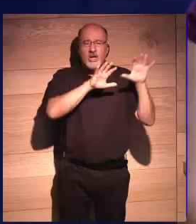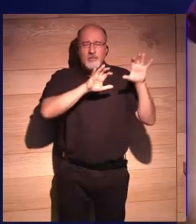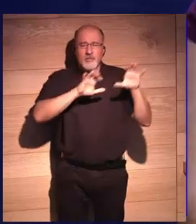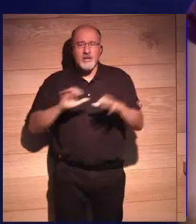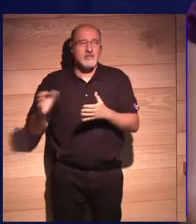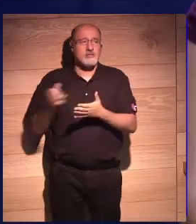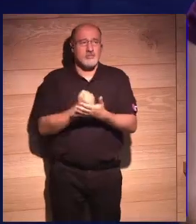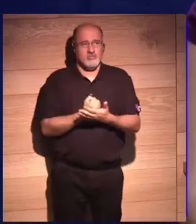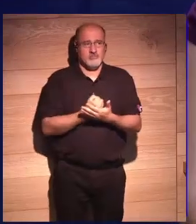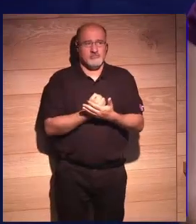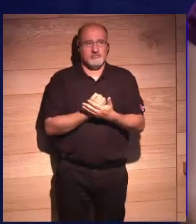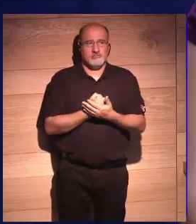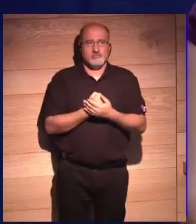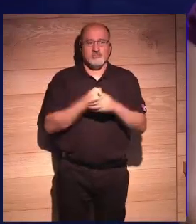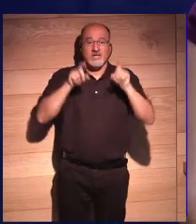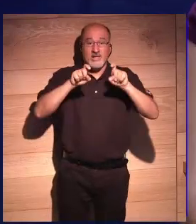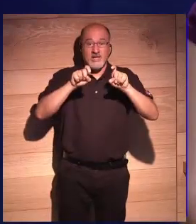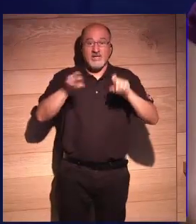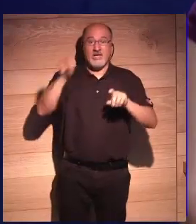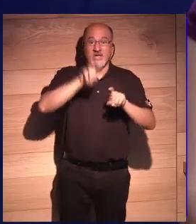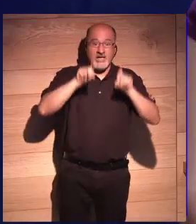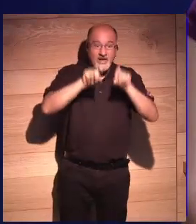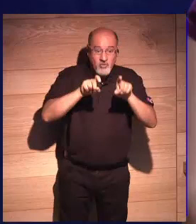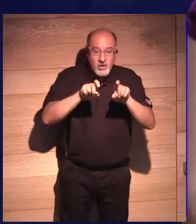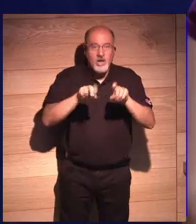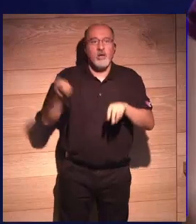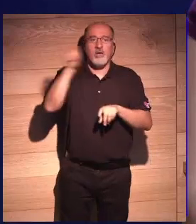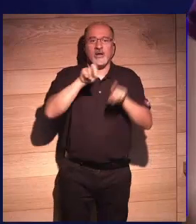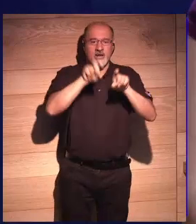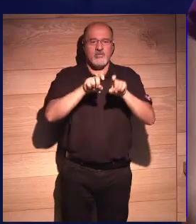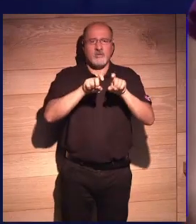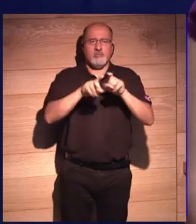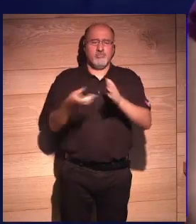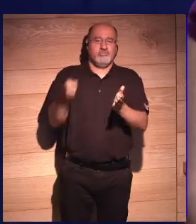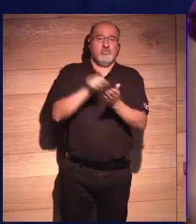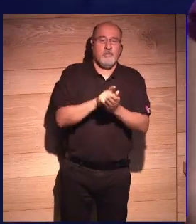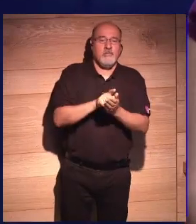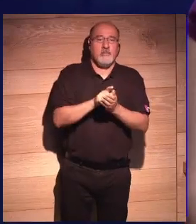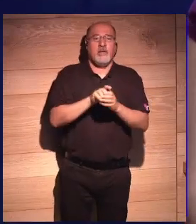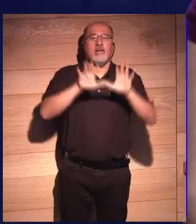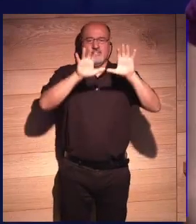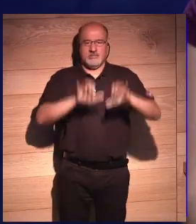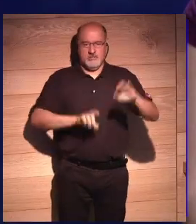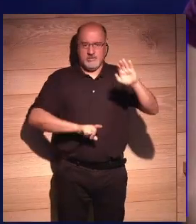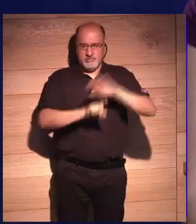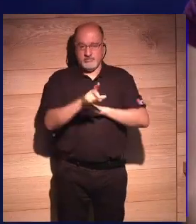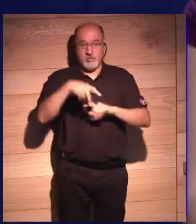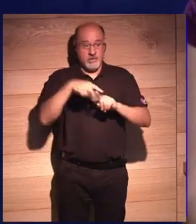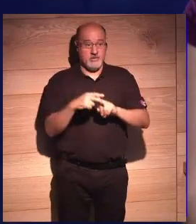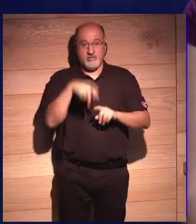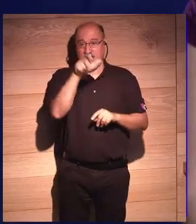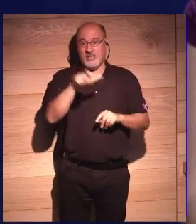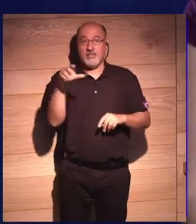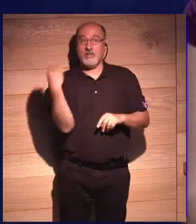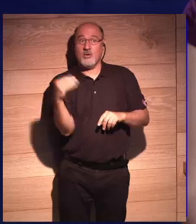my VR games. Well, I think that things are, I mean, we learn things and we can re-educate people. We have tools that can